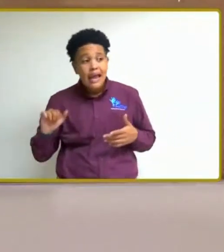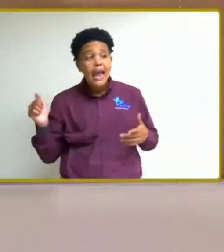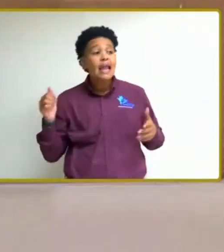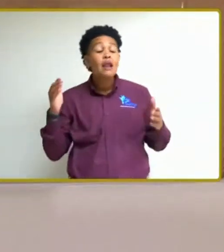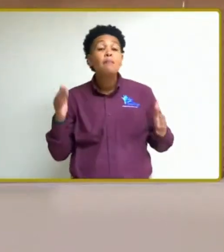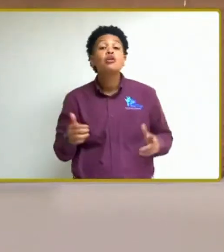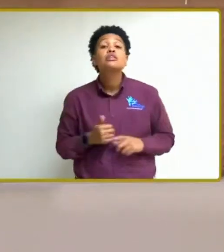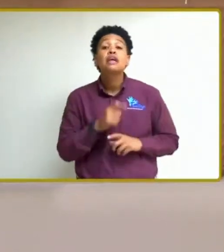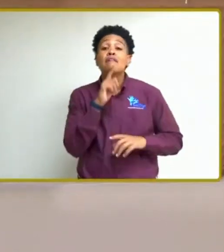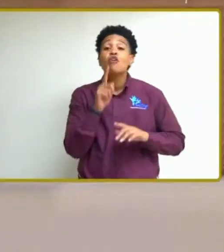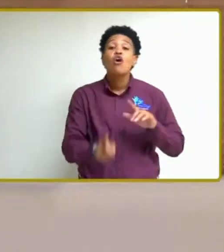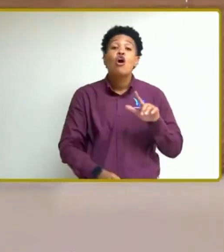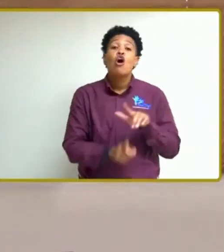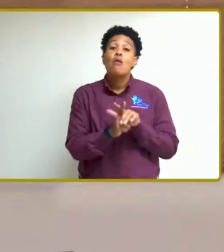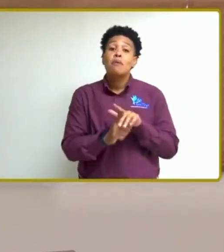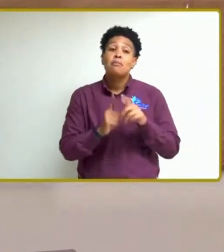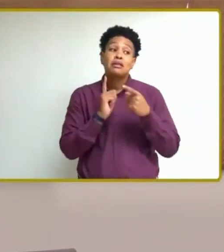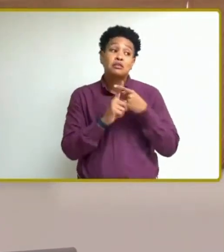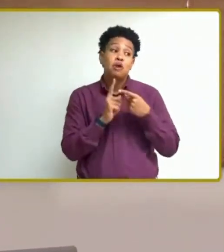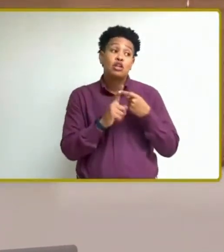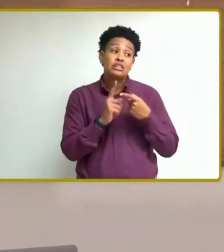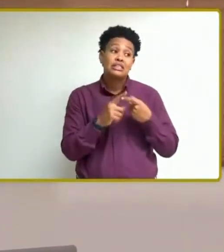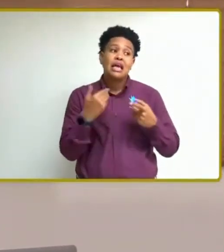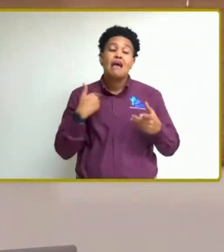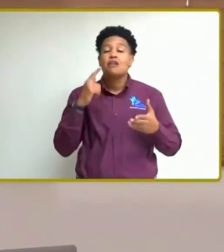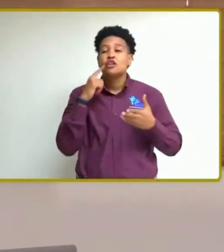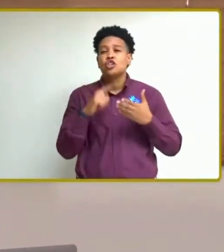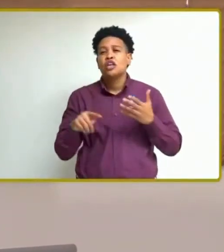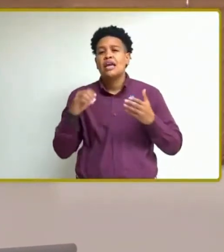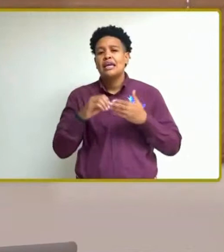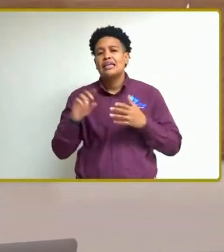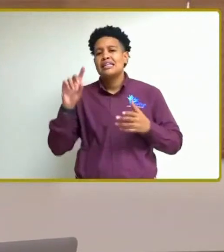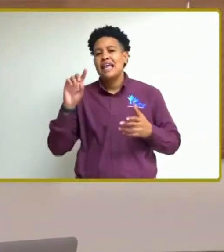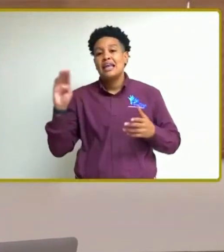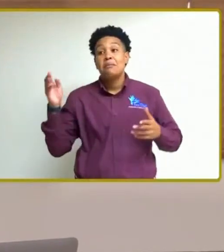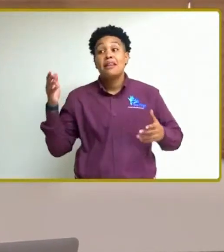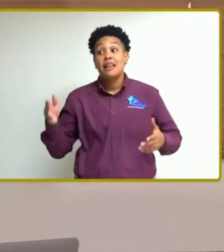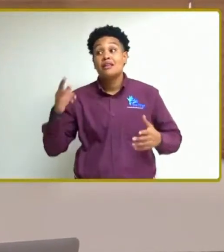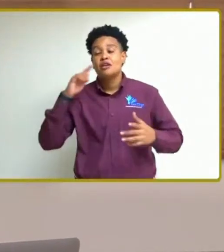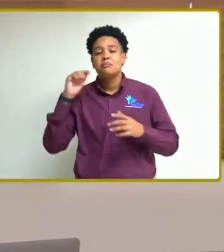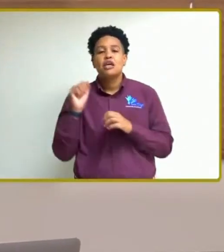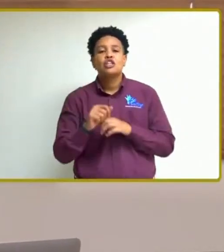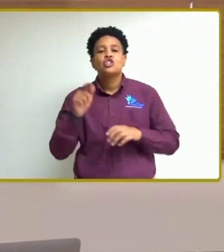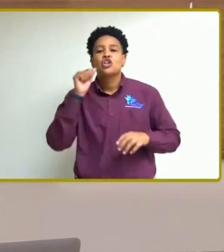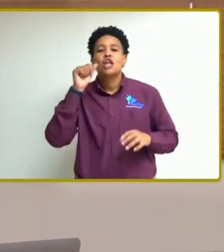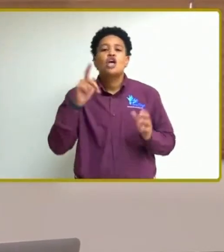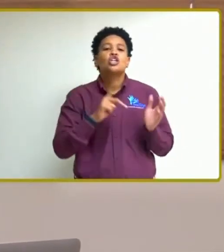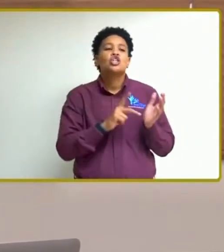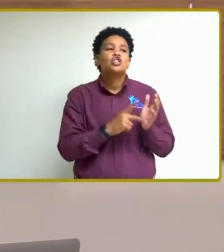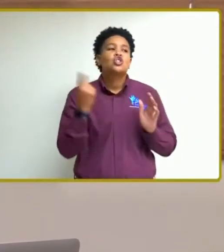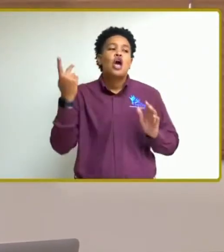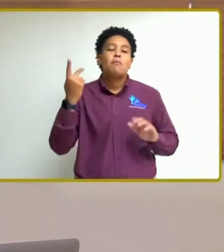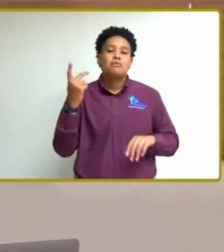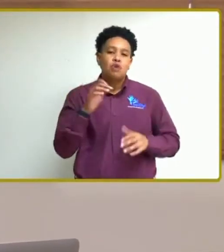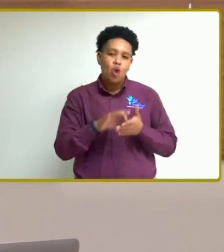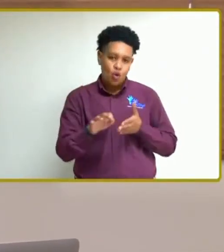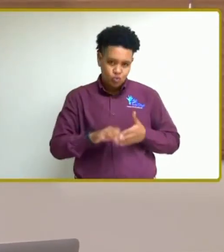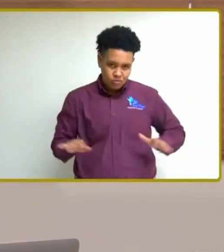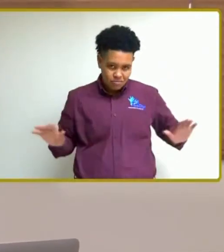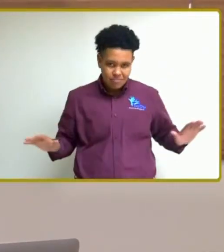anybody that comes up as positive, there is a check within the database to ensure that it is not counted